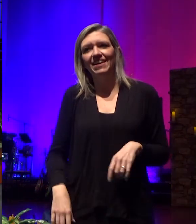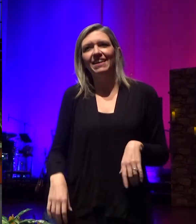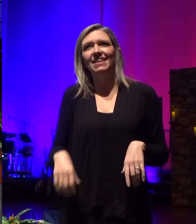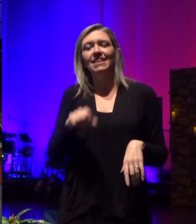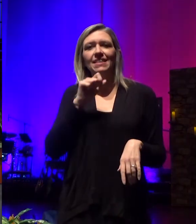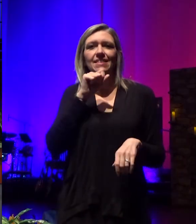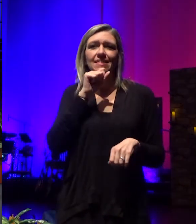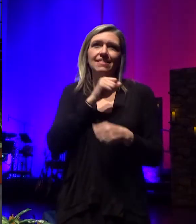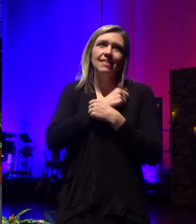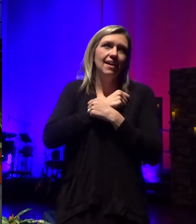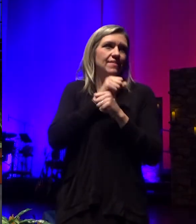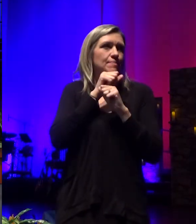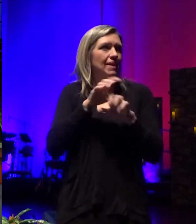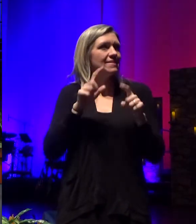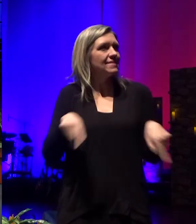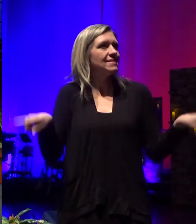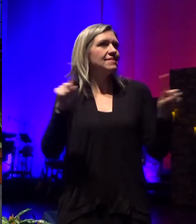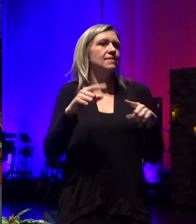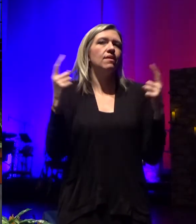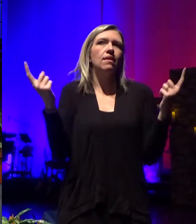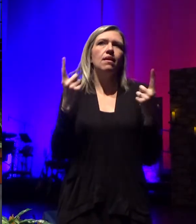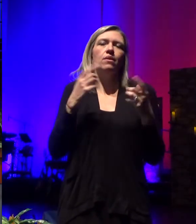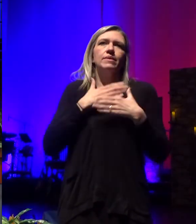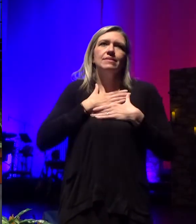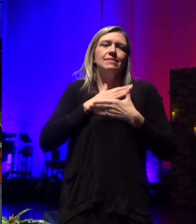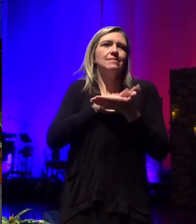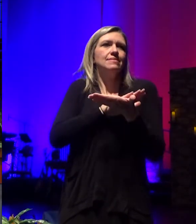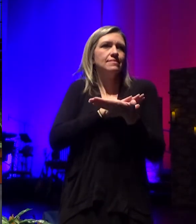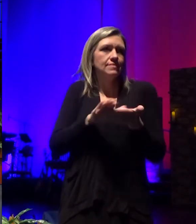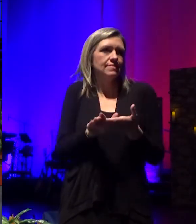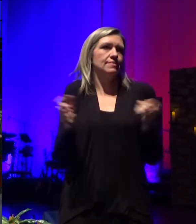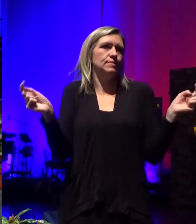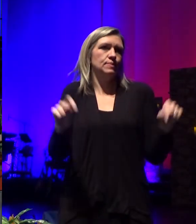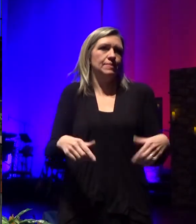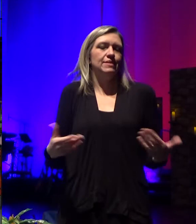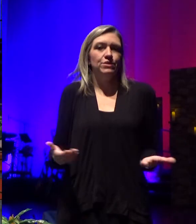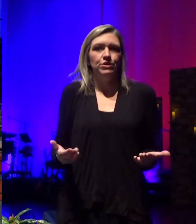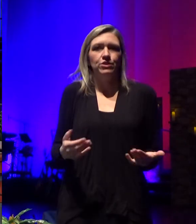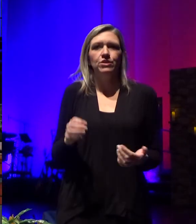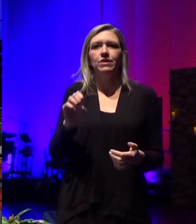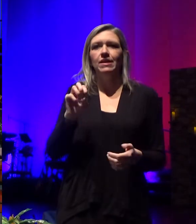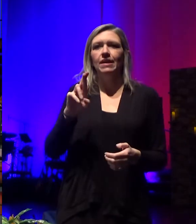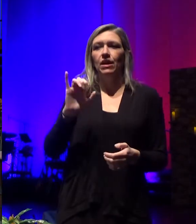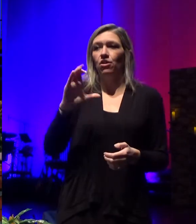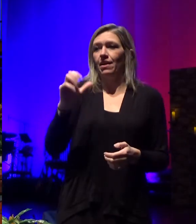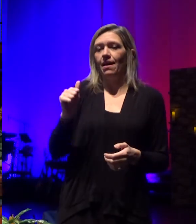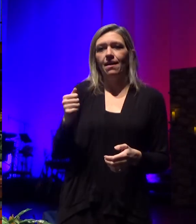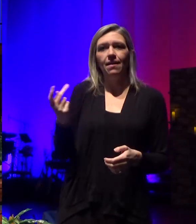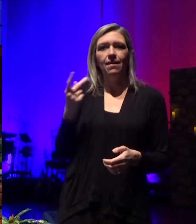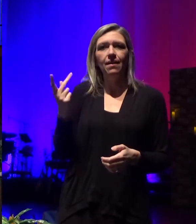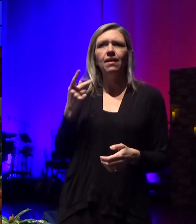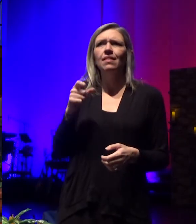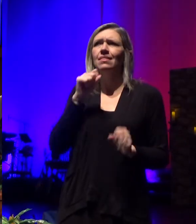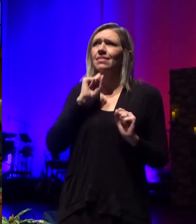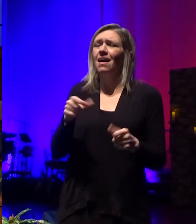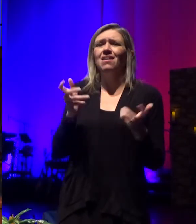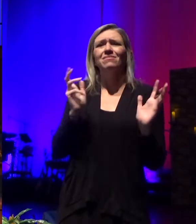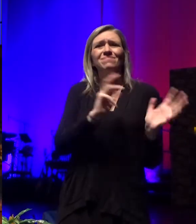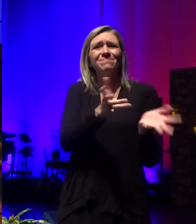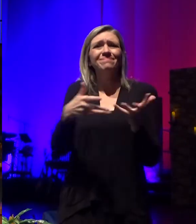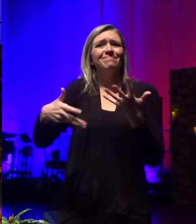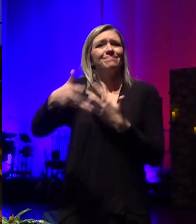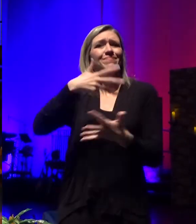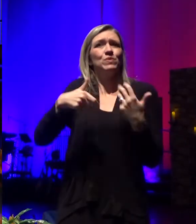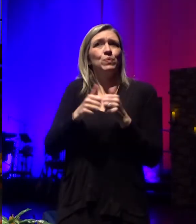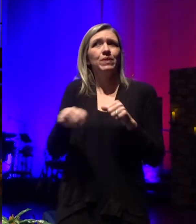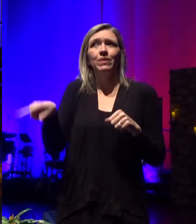Love and blessings to you all. It's always wonderful to be here. Eric and I always love to hang out with you all whenever possible